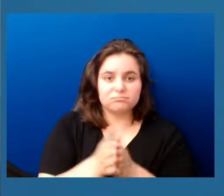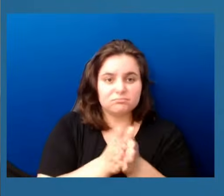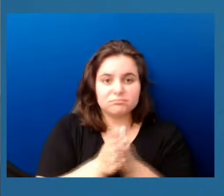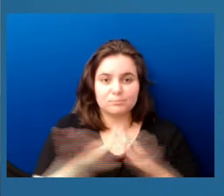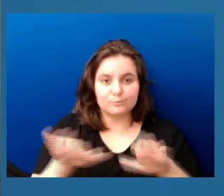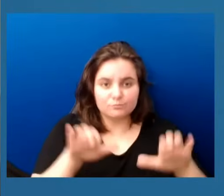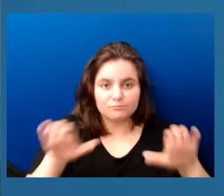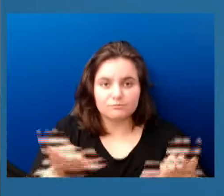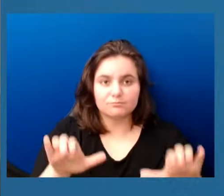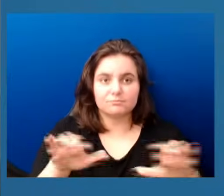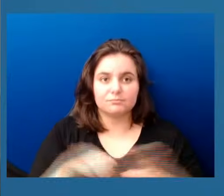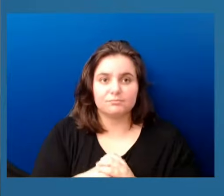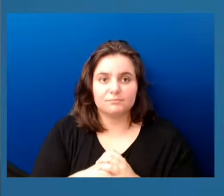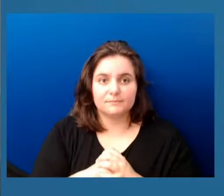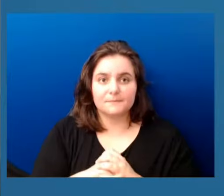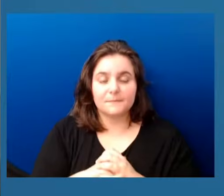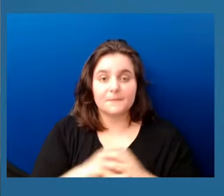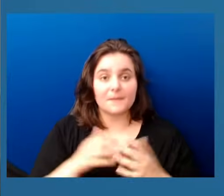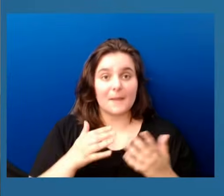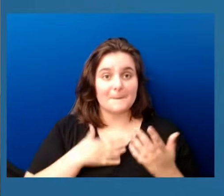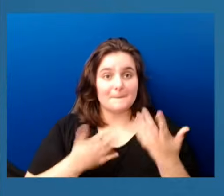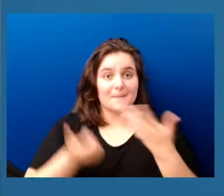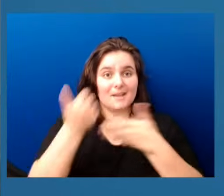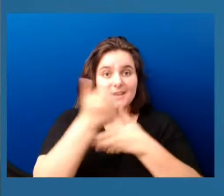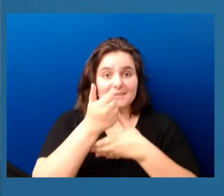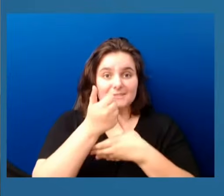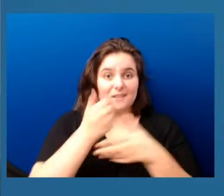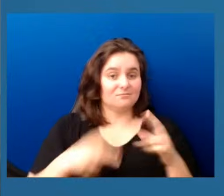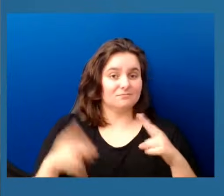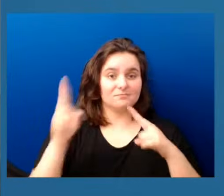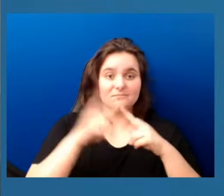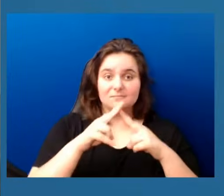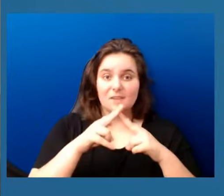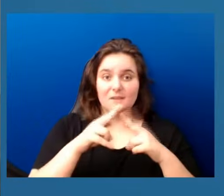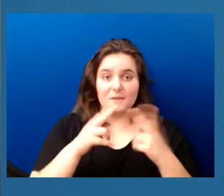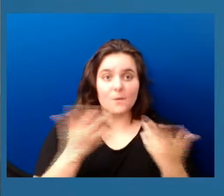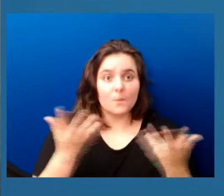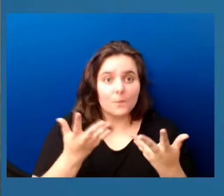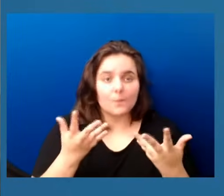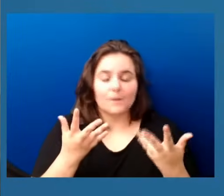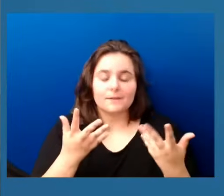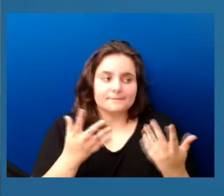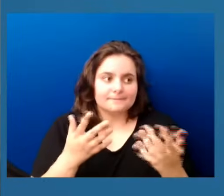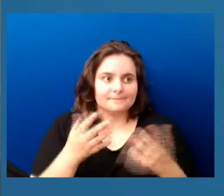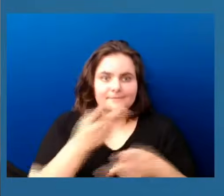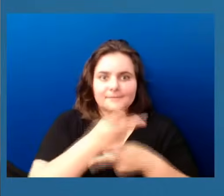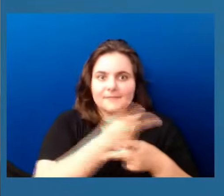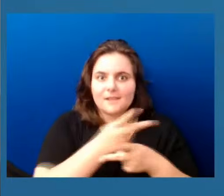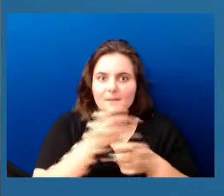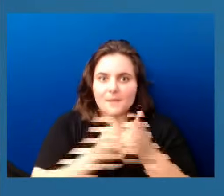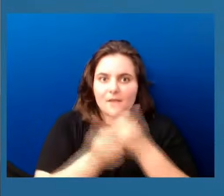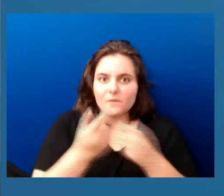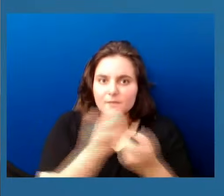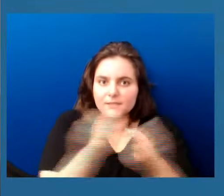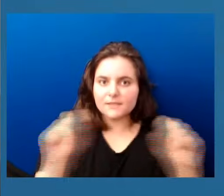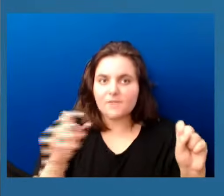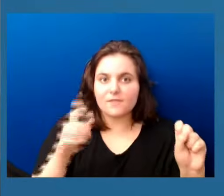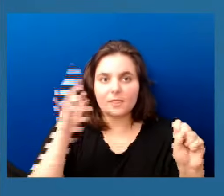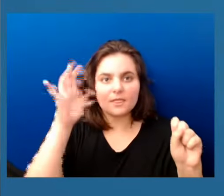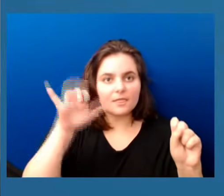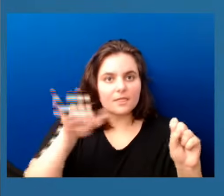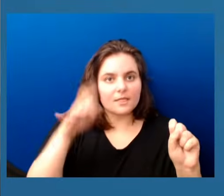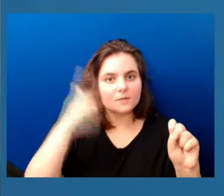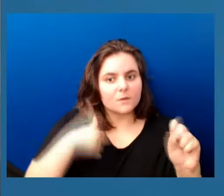top priority is keeping our communities safe while ensuring justice is served fairly. That's why I support the recent changes to New York's discovery